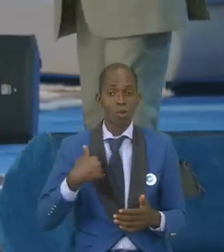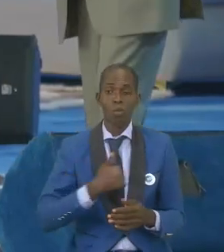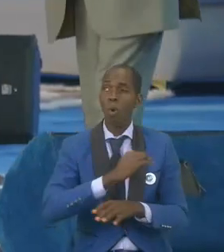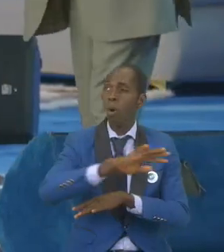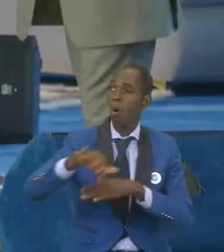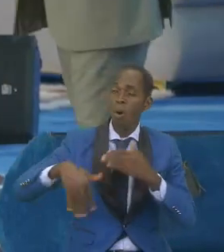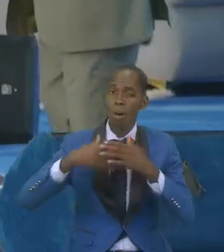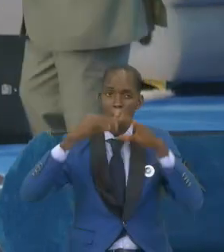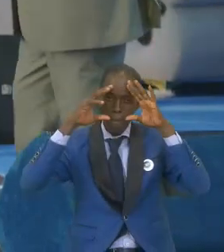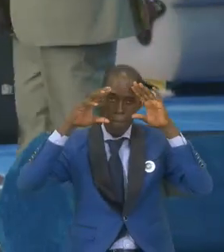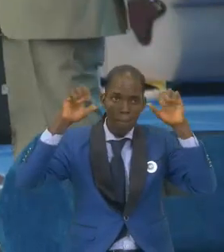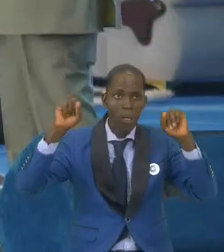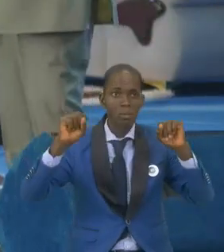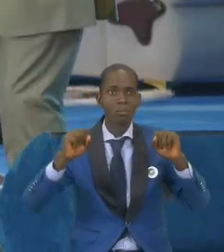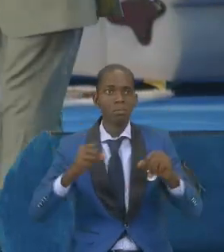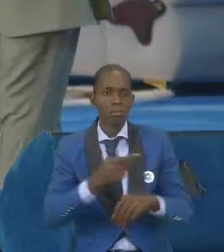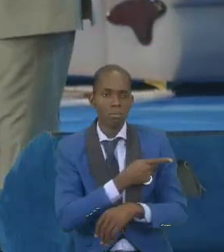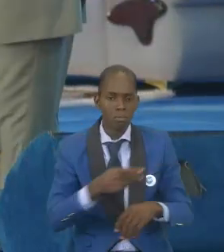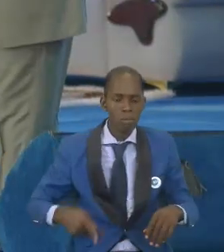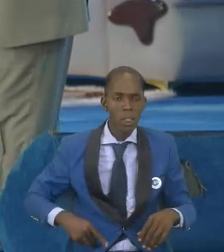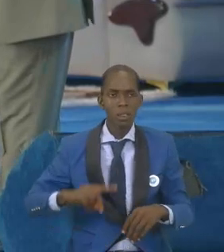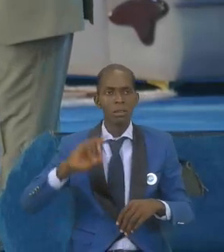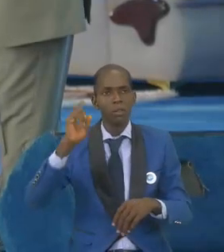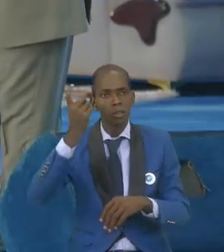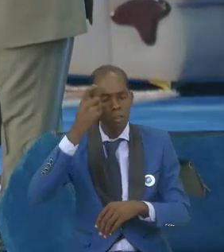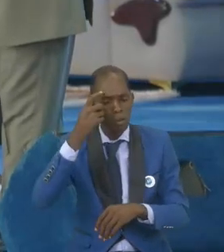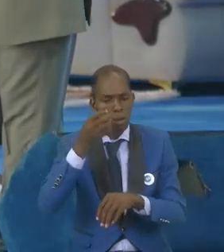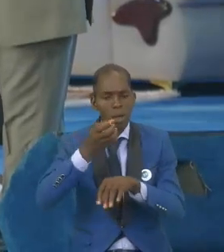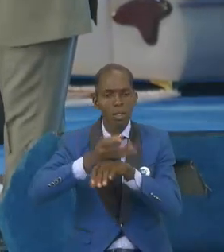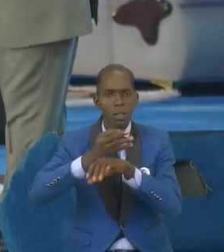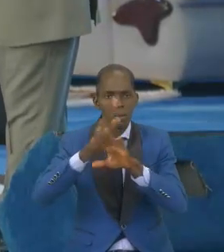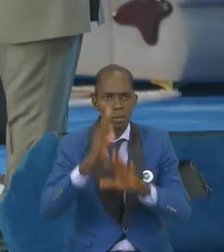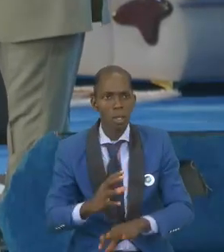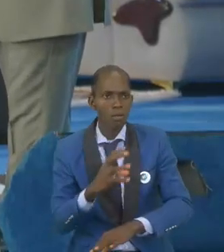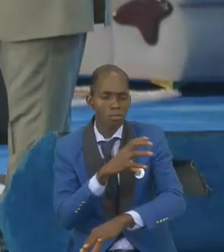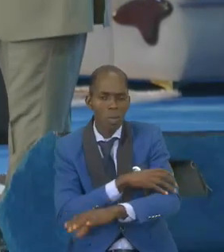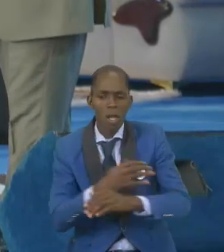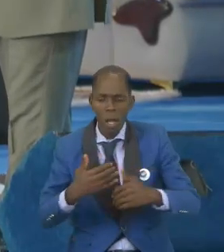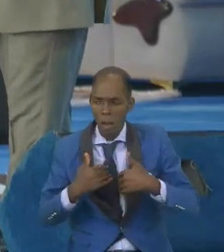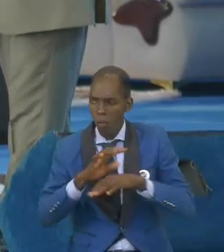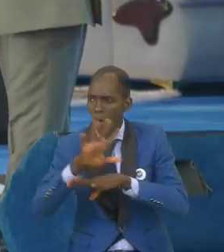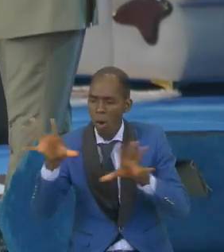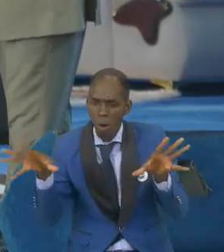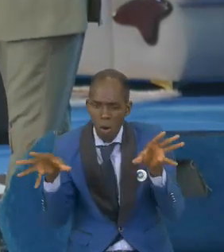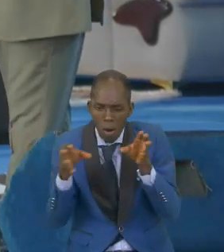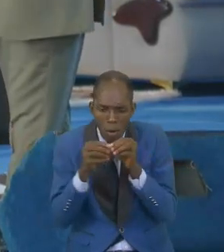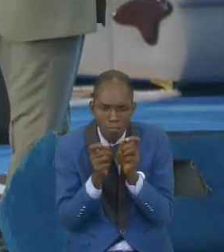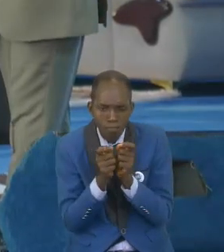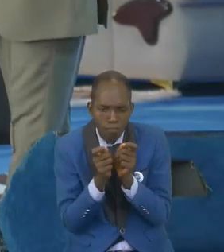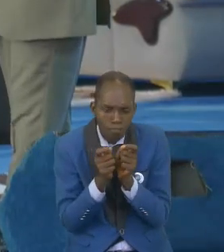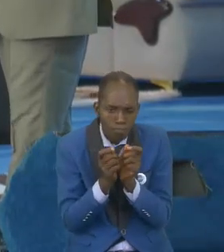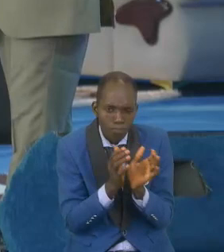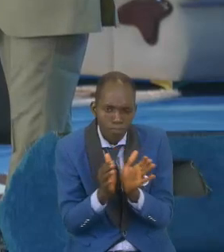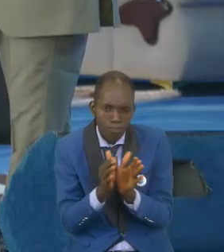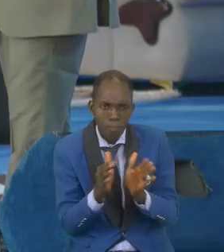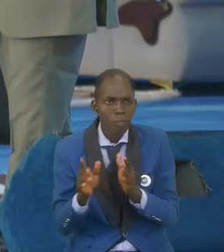the princes and the counselors and the captains have consulted together. to establish a